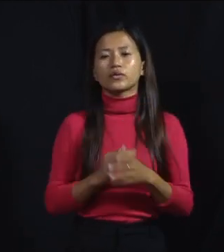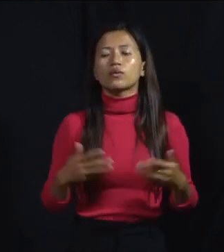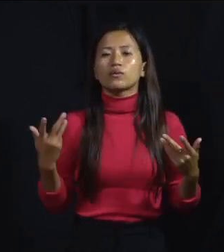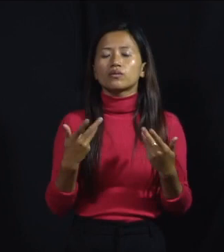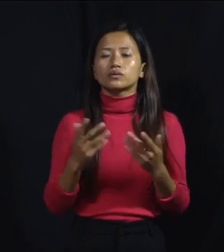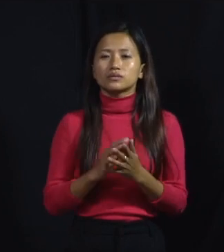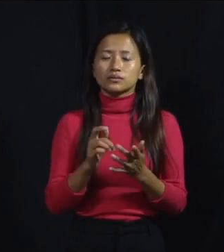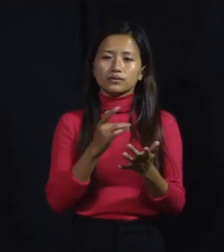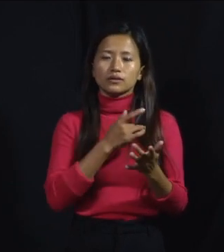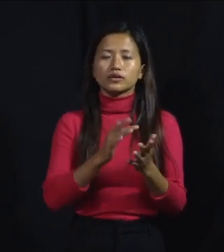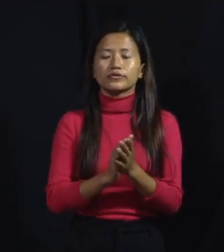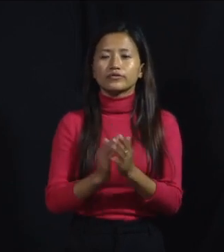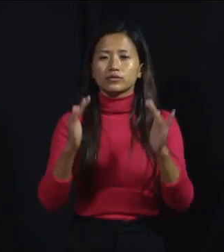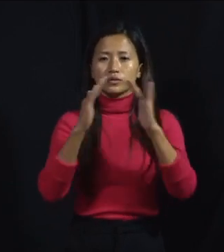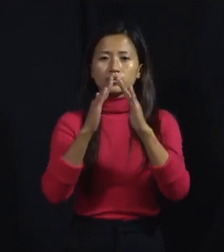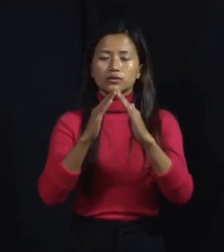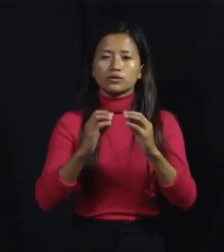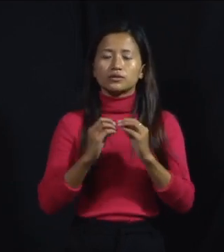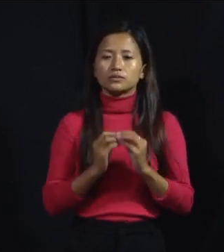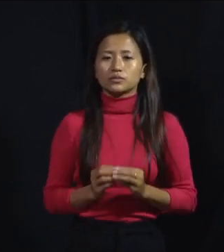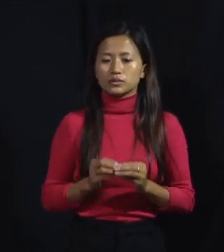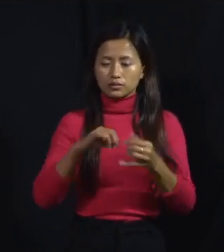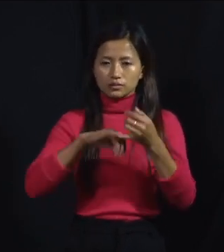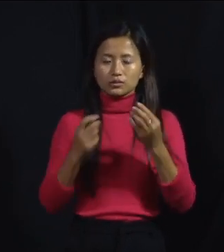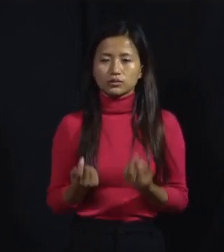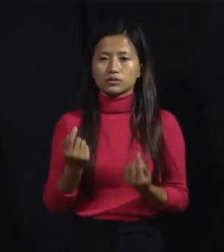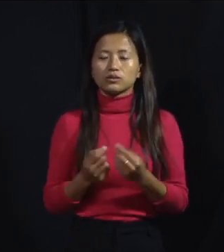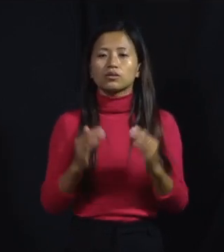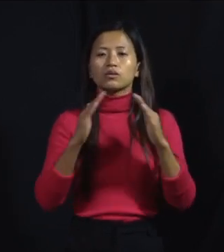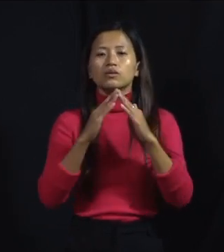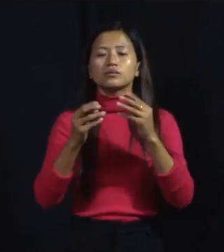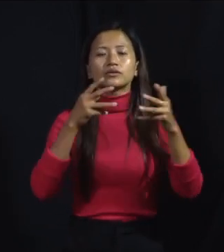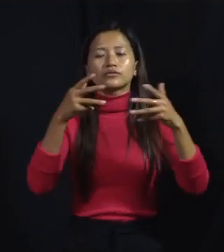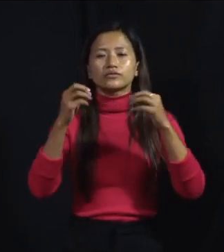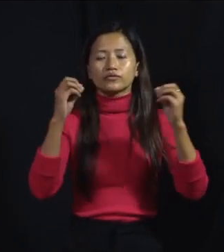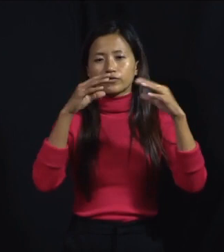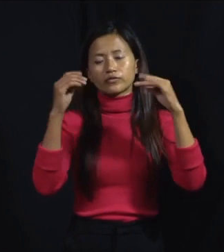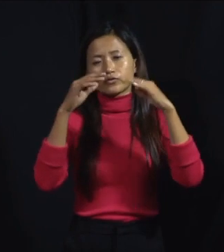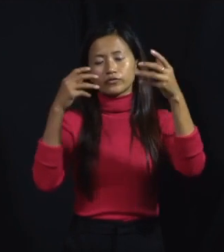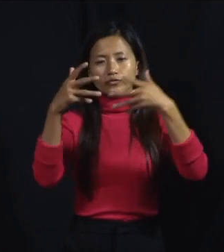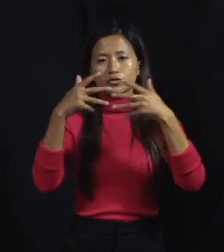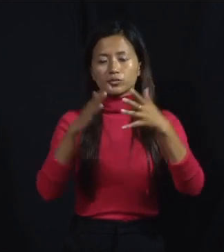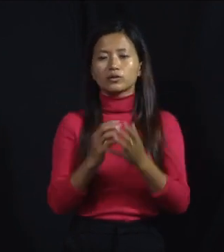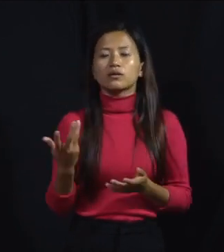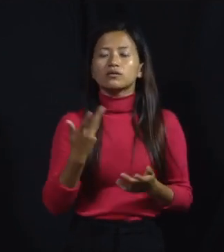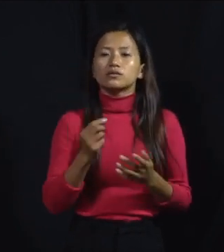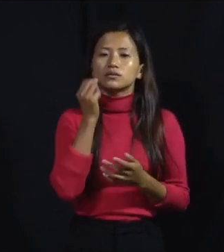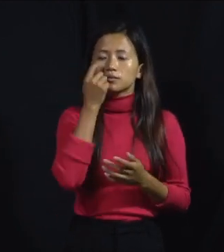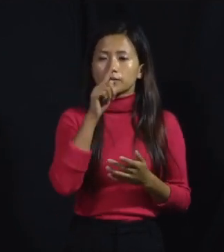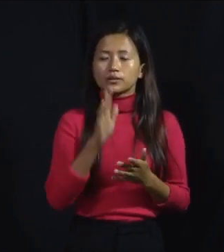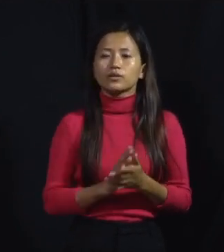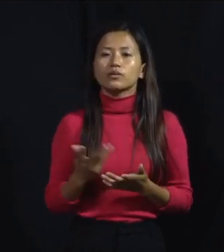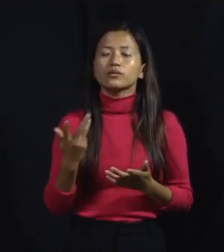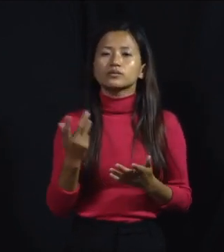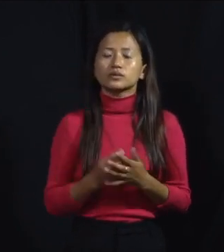home situation or home environment does the child come from? Or what does, how are the parents? And then what is